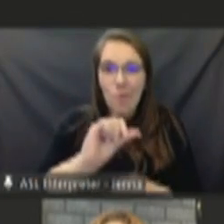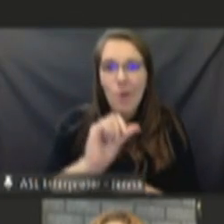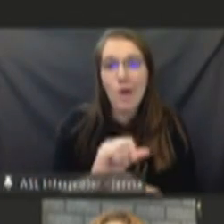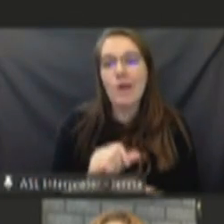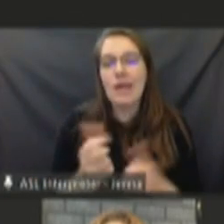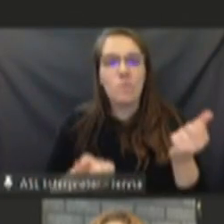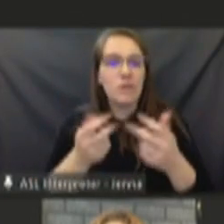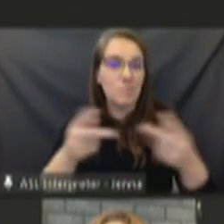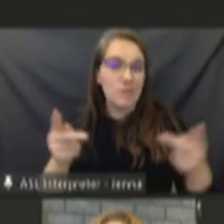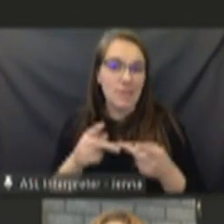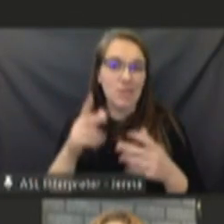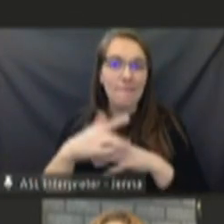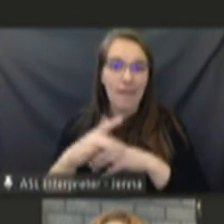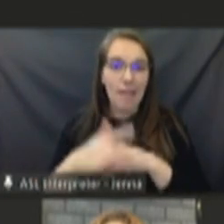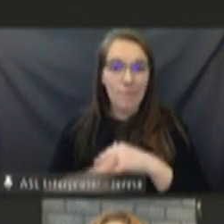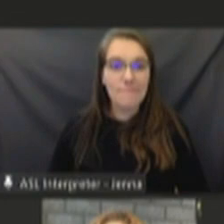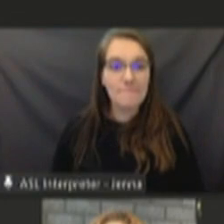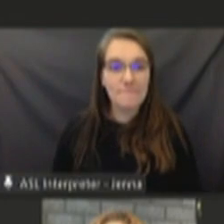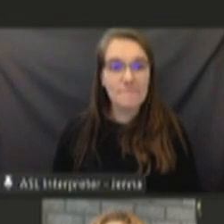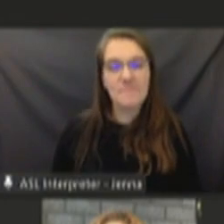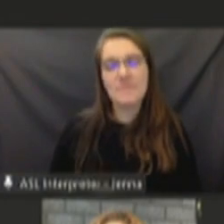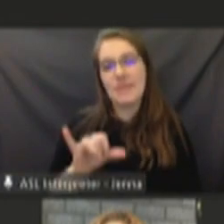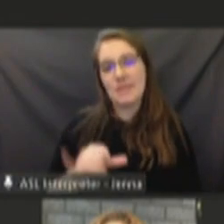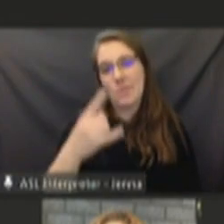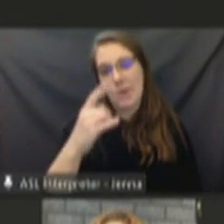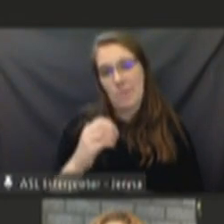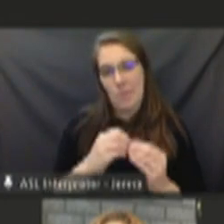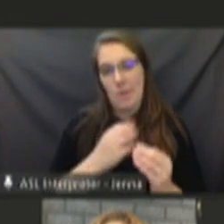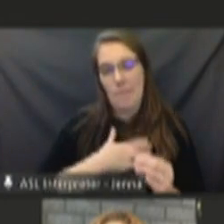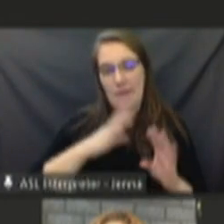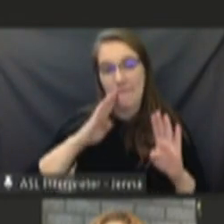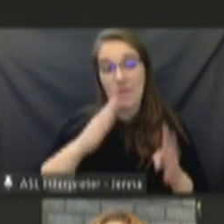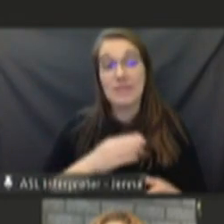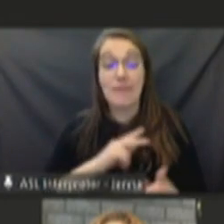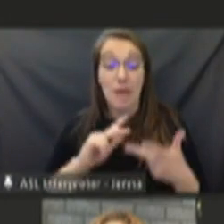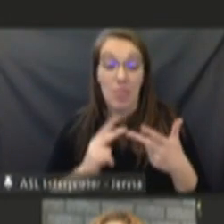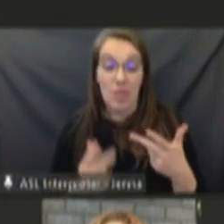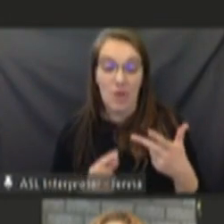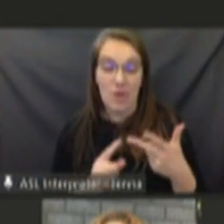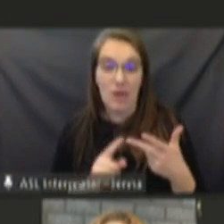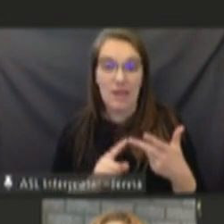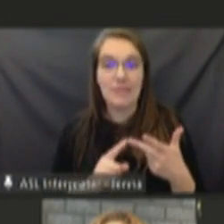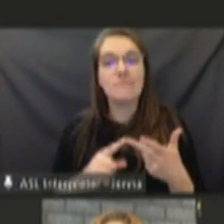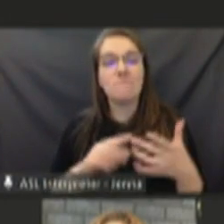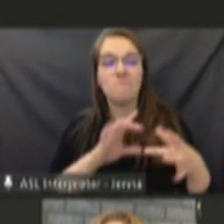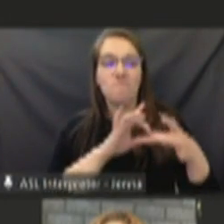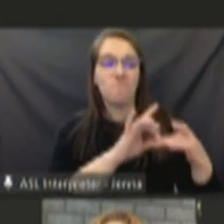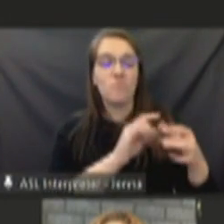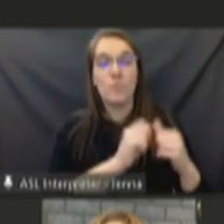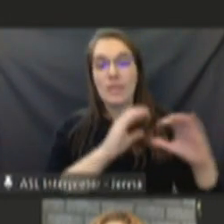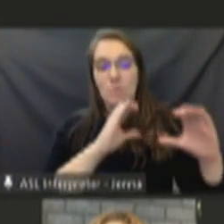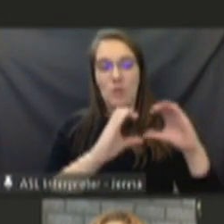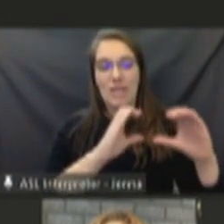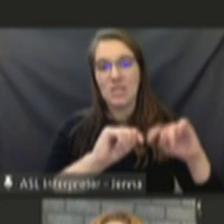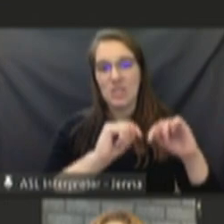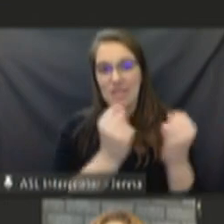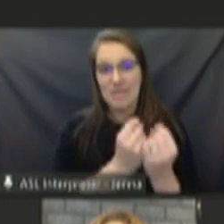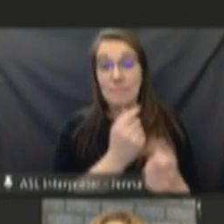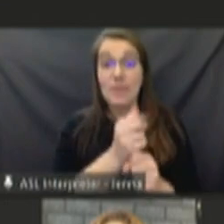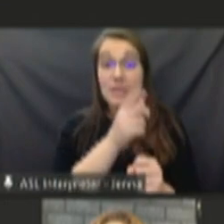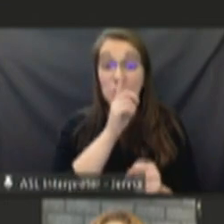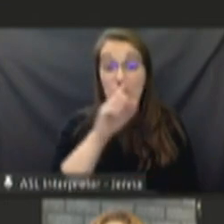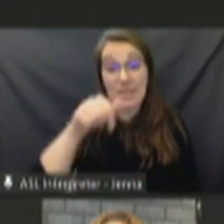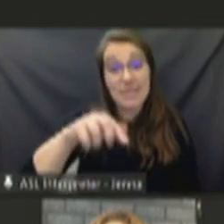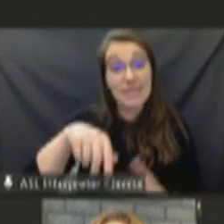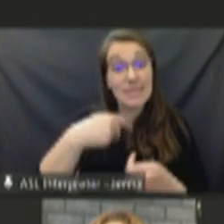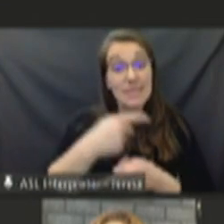available. So that's another focus of mine. And my third area of focus will be working with the communications team to make sure that these